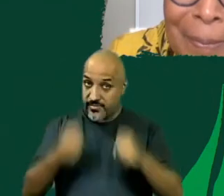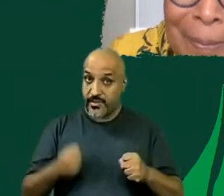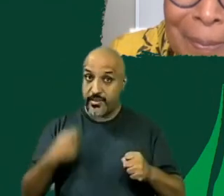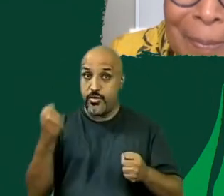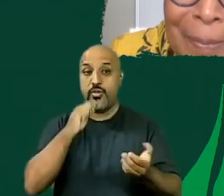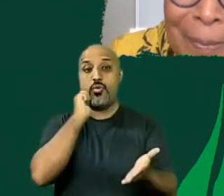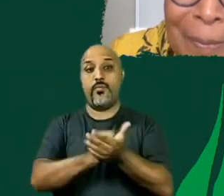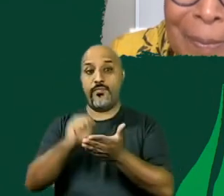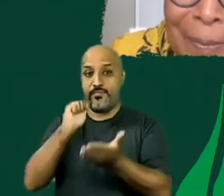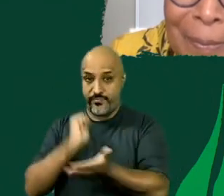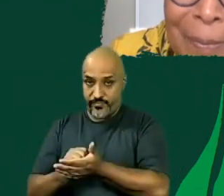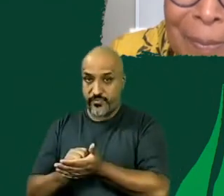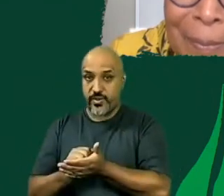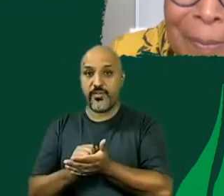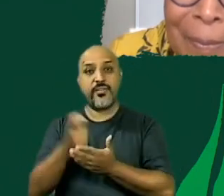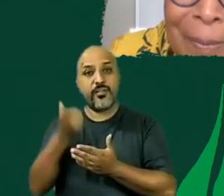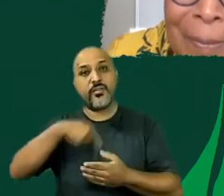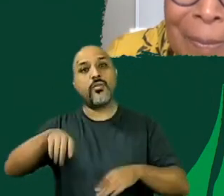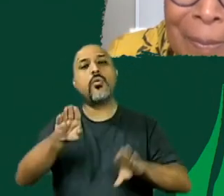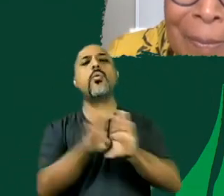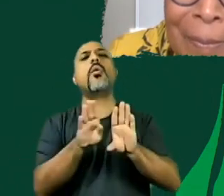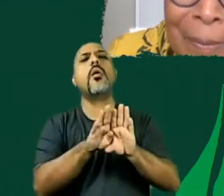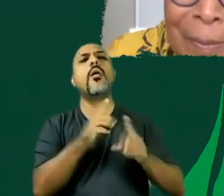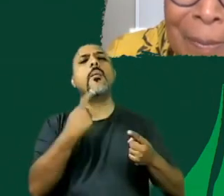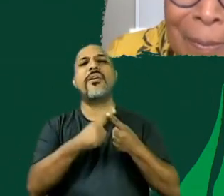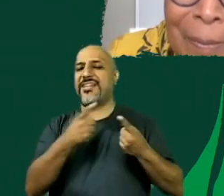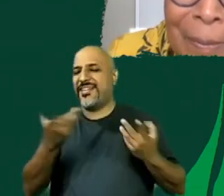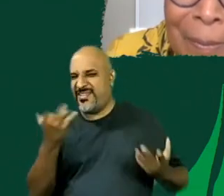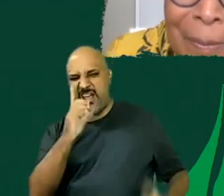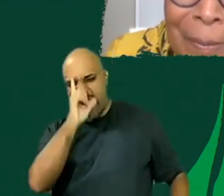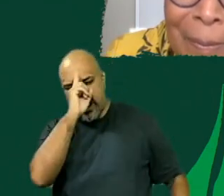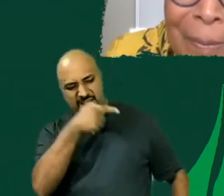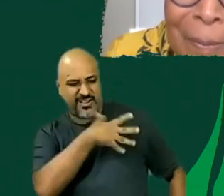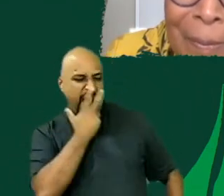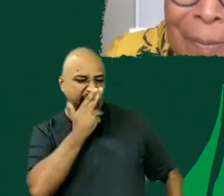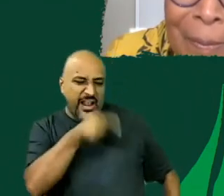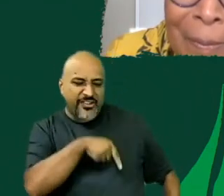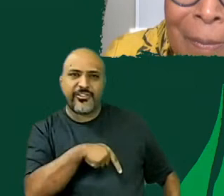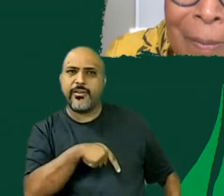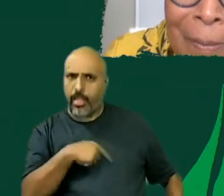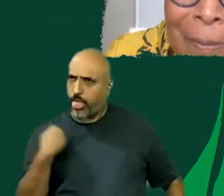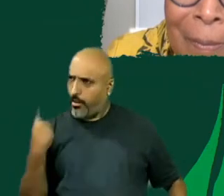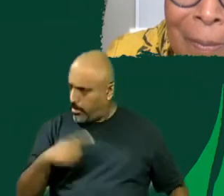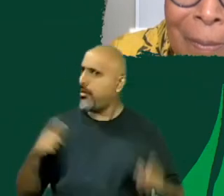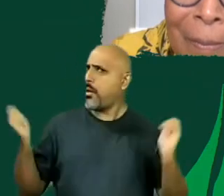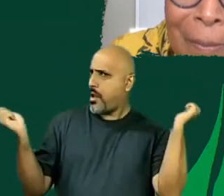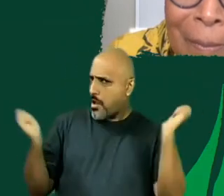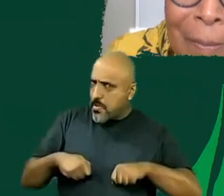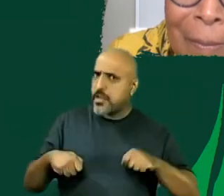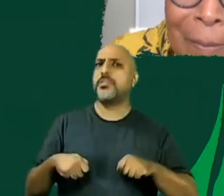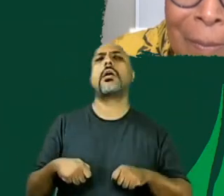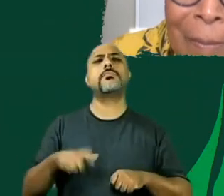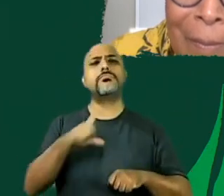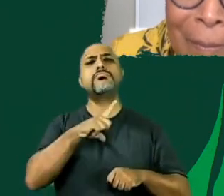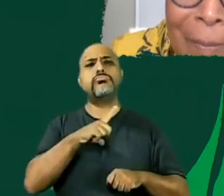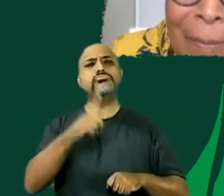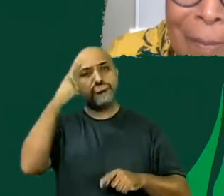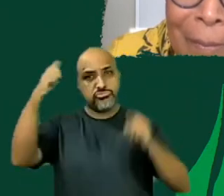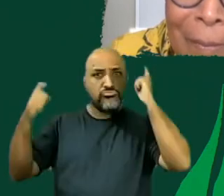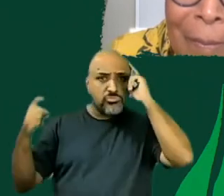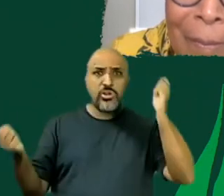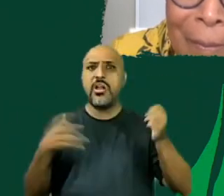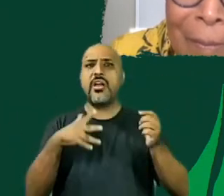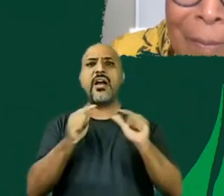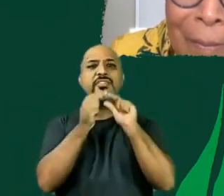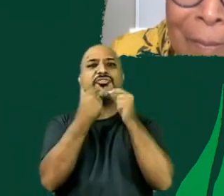That may be difficult to accept us as writers because of that, due to our capacity for